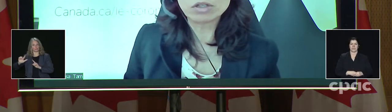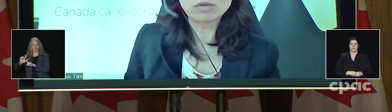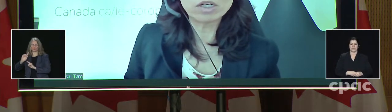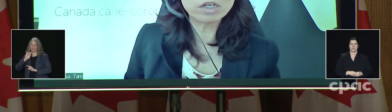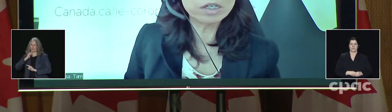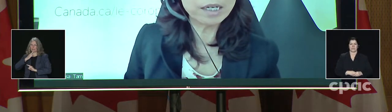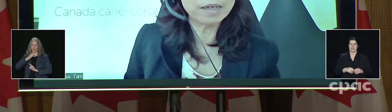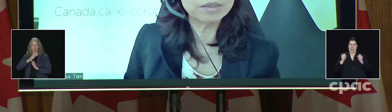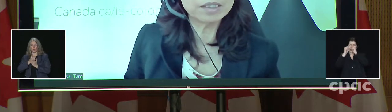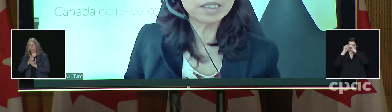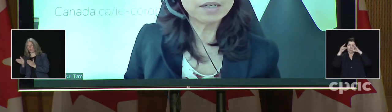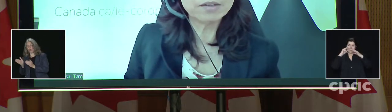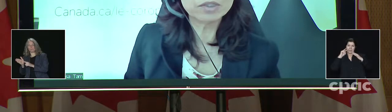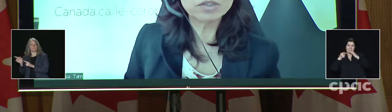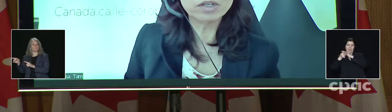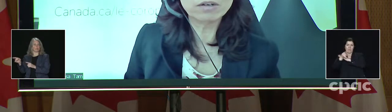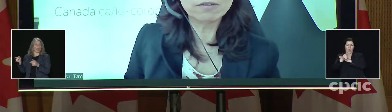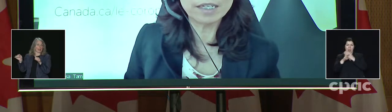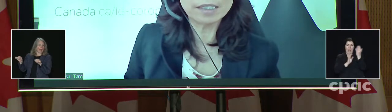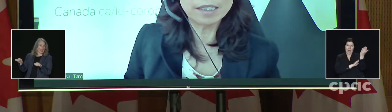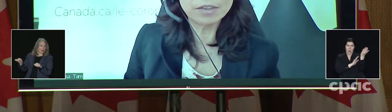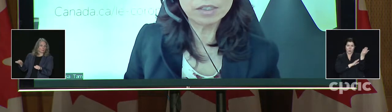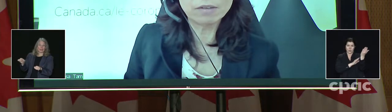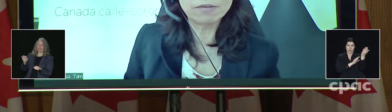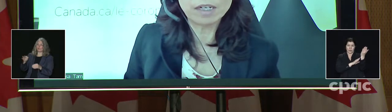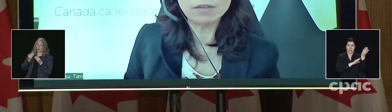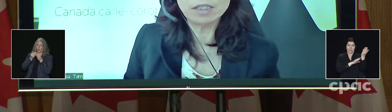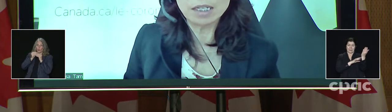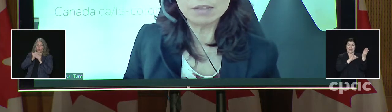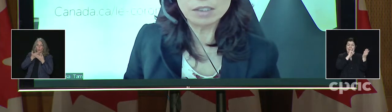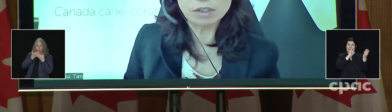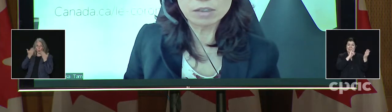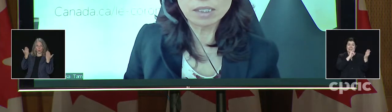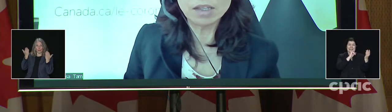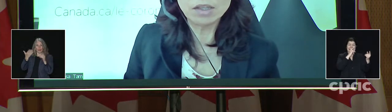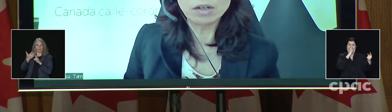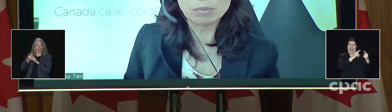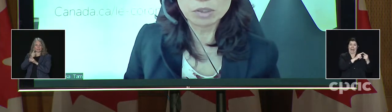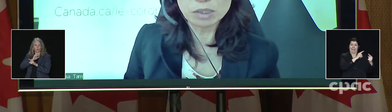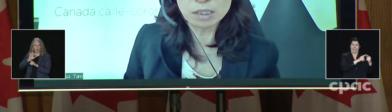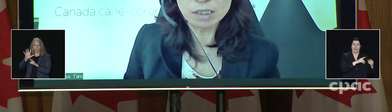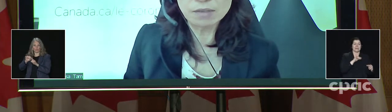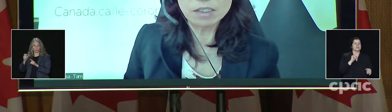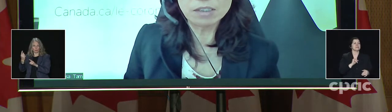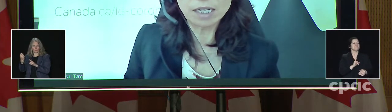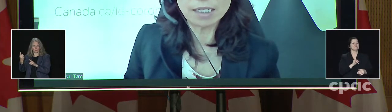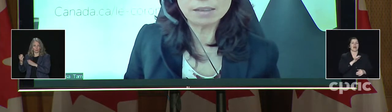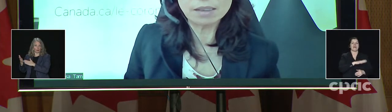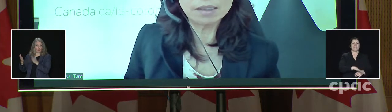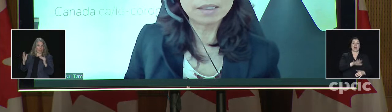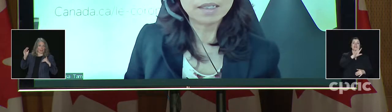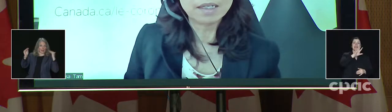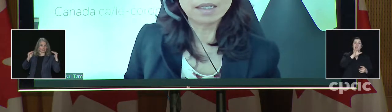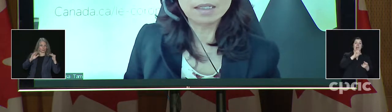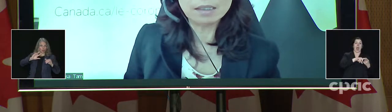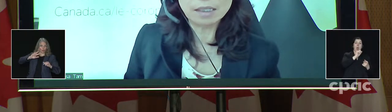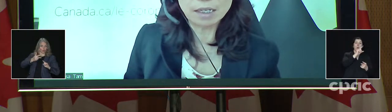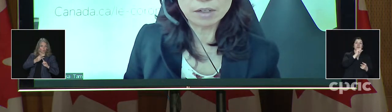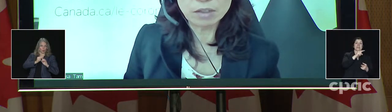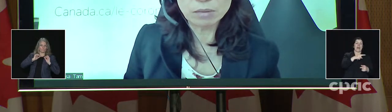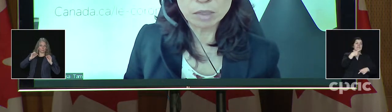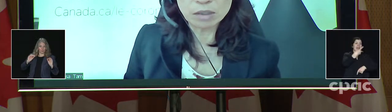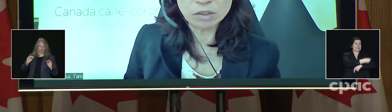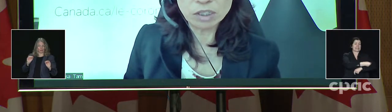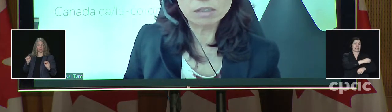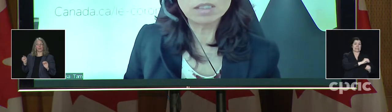to show what could happen if there was no vaccination of 5 to 11-year-olds and no boosters given to adults. In this